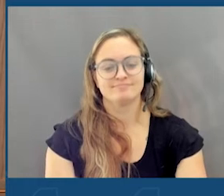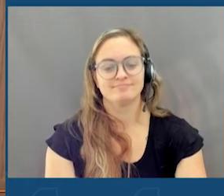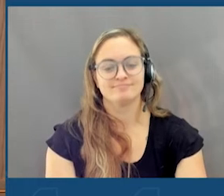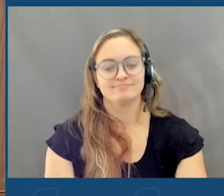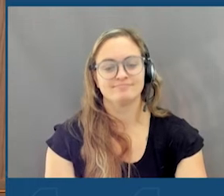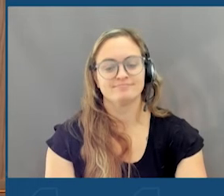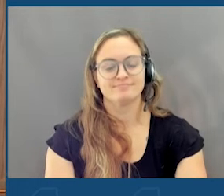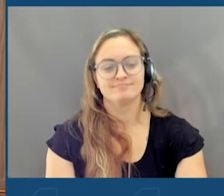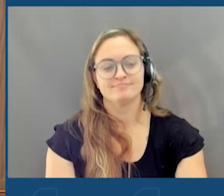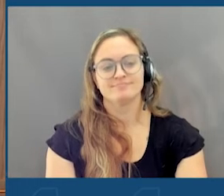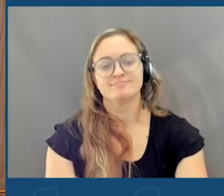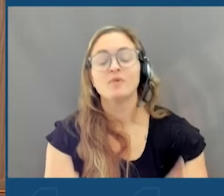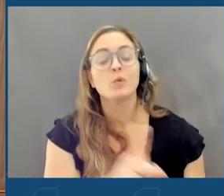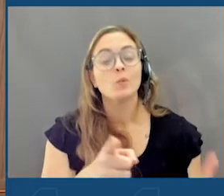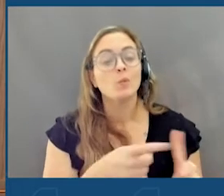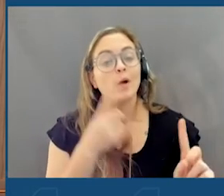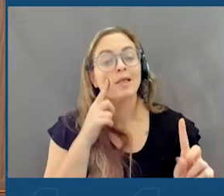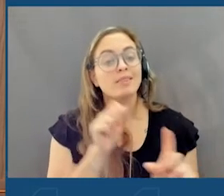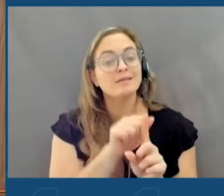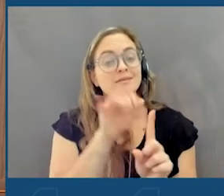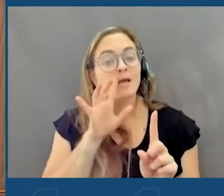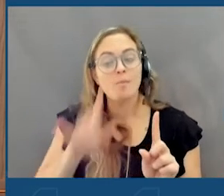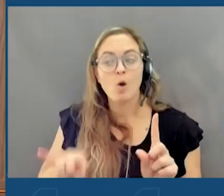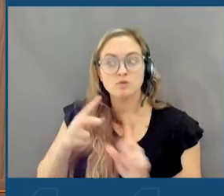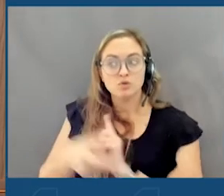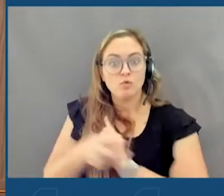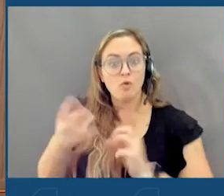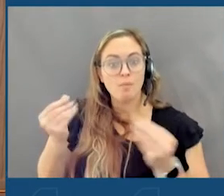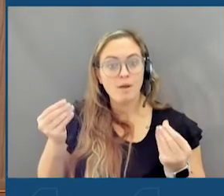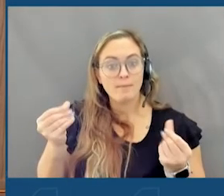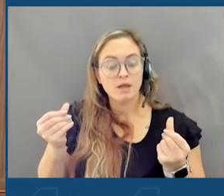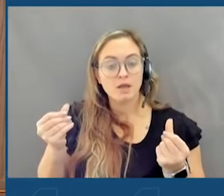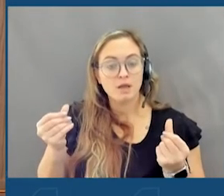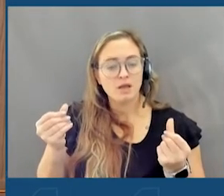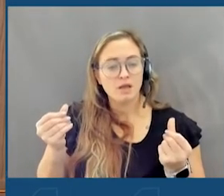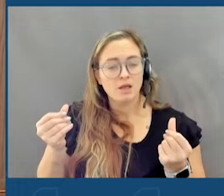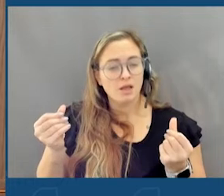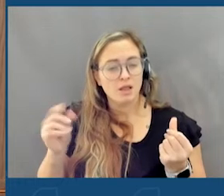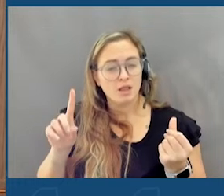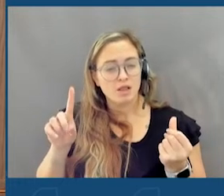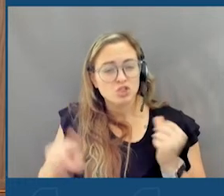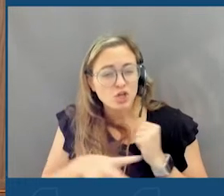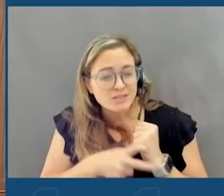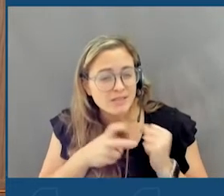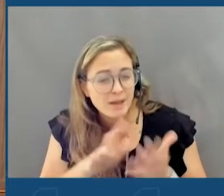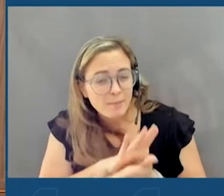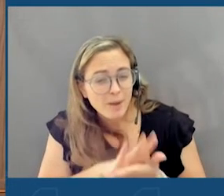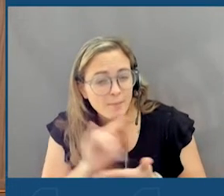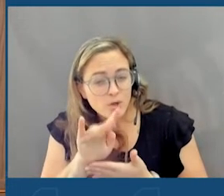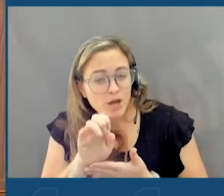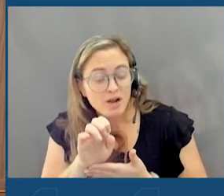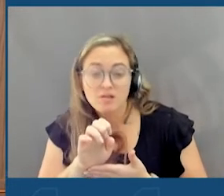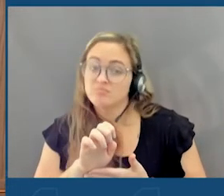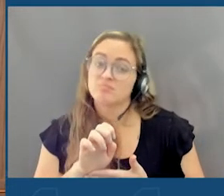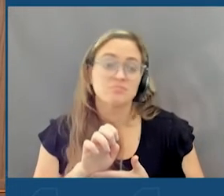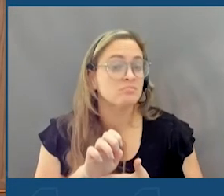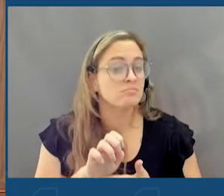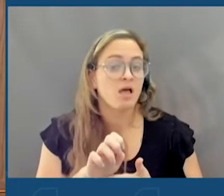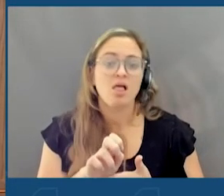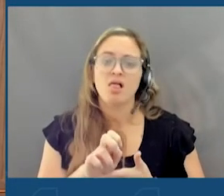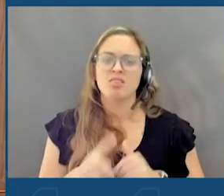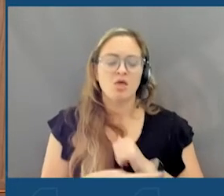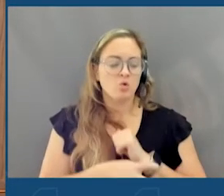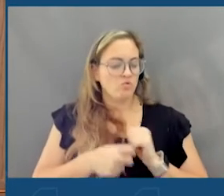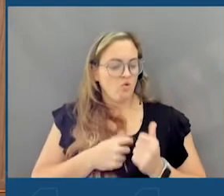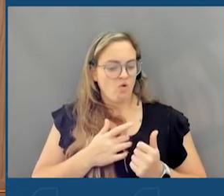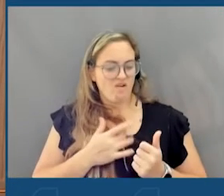When the scammers stole our property, they didn't just take the paper title. They took our sense of